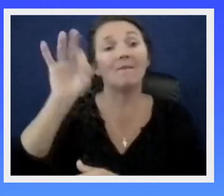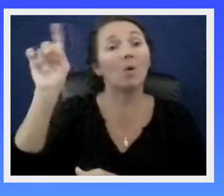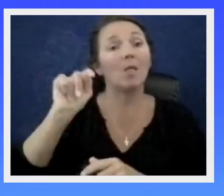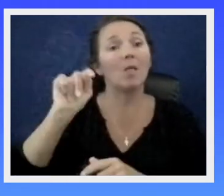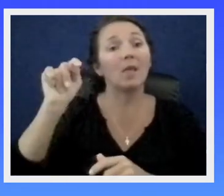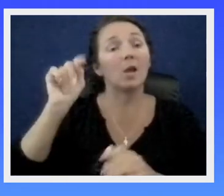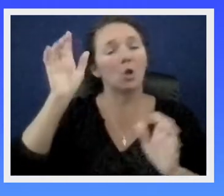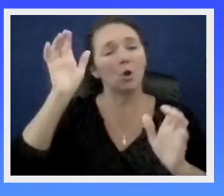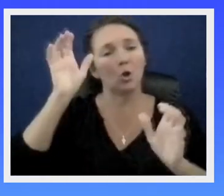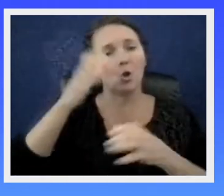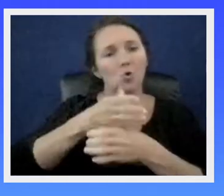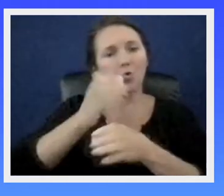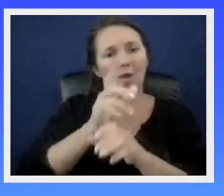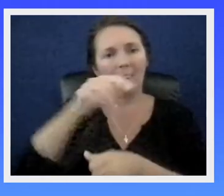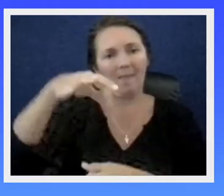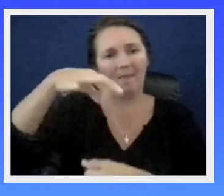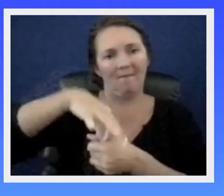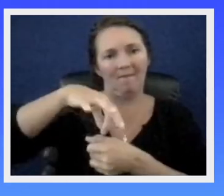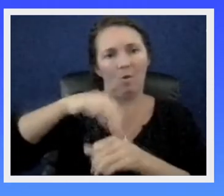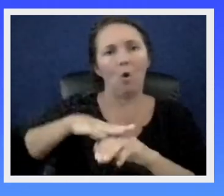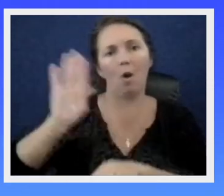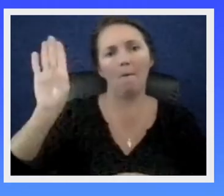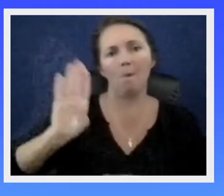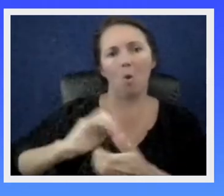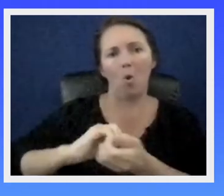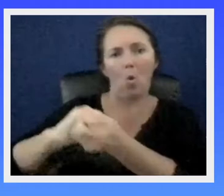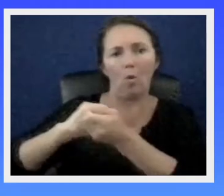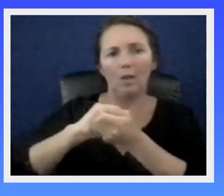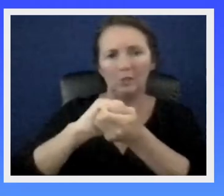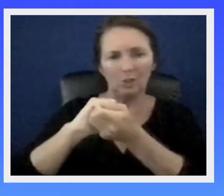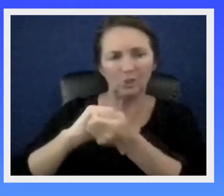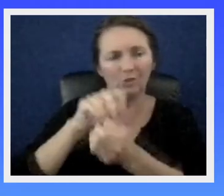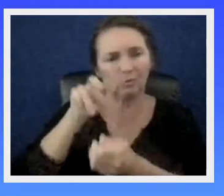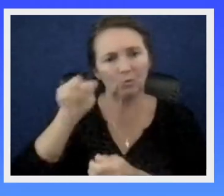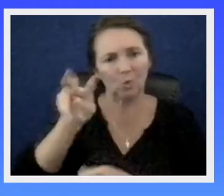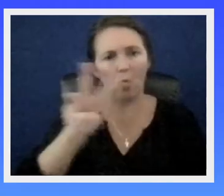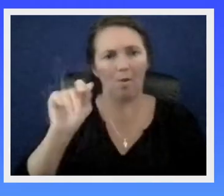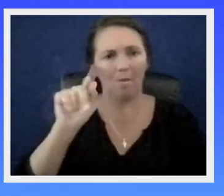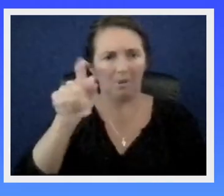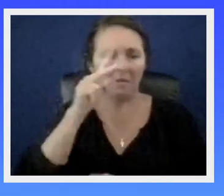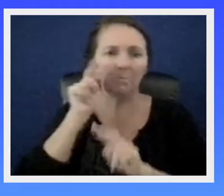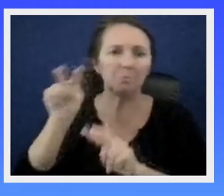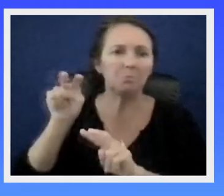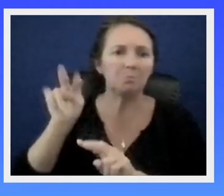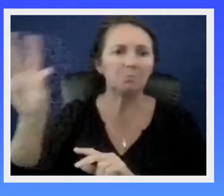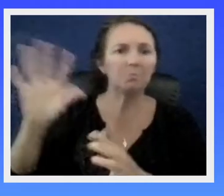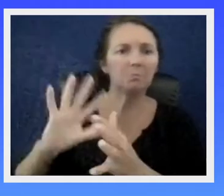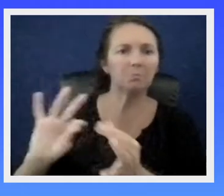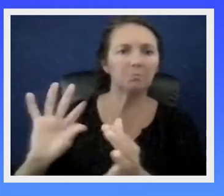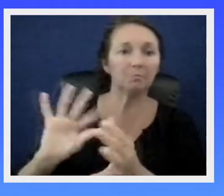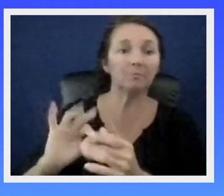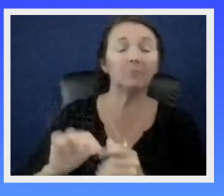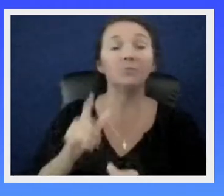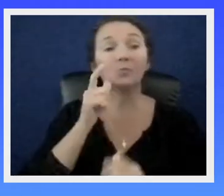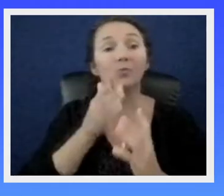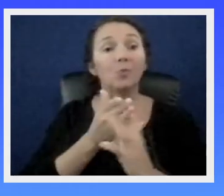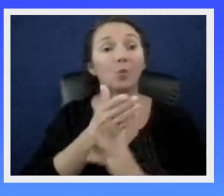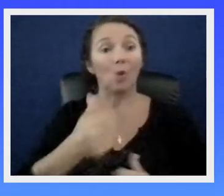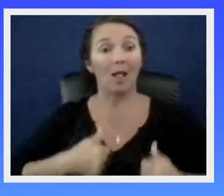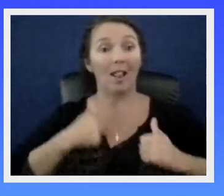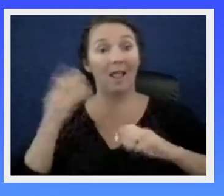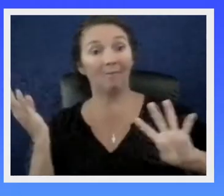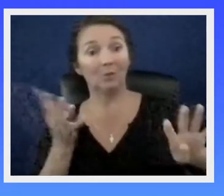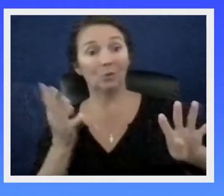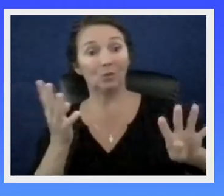Boston Coalition website. So I encourage everyone to go online and read those. For those that are watching through our live stream, live closed